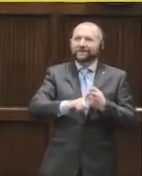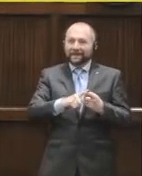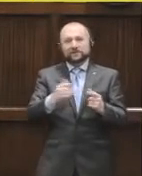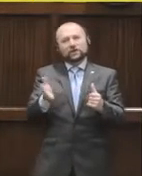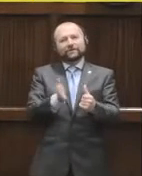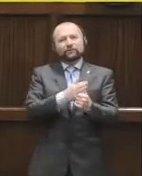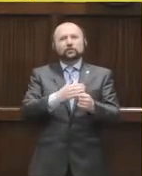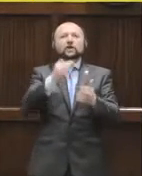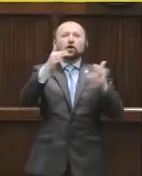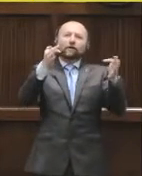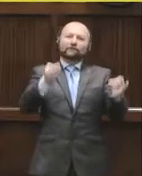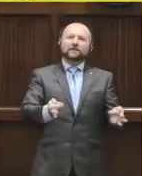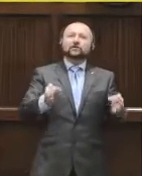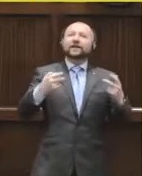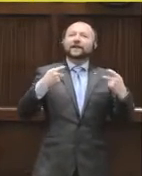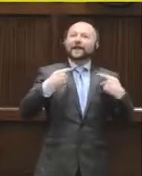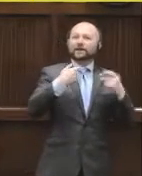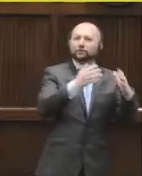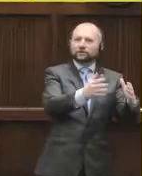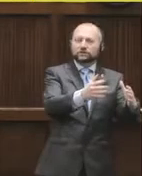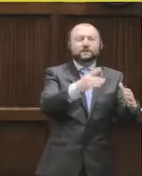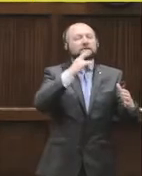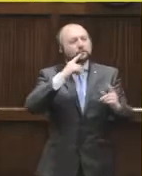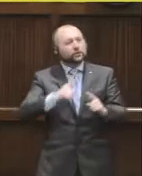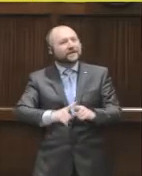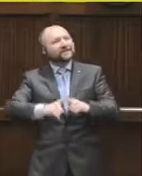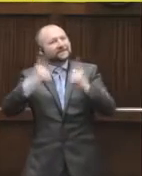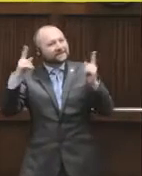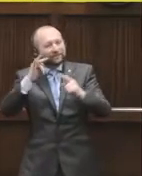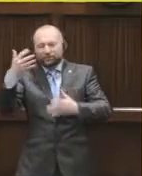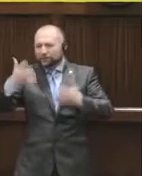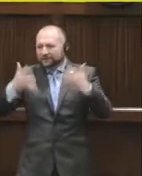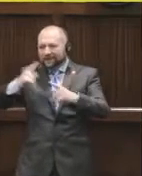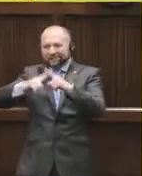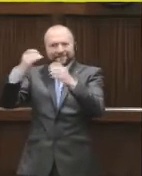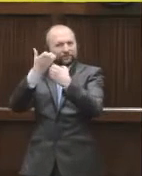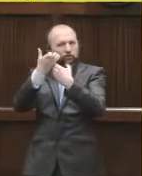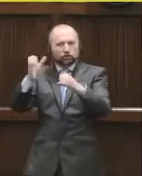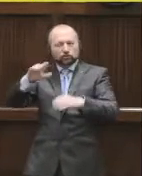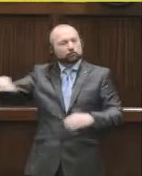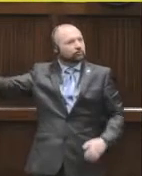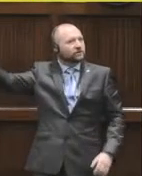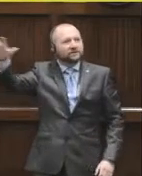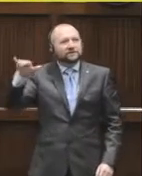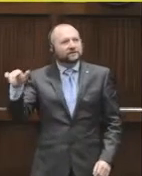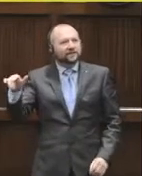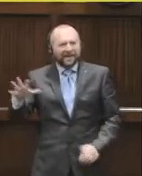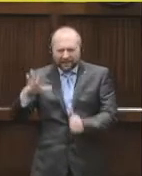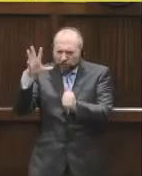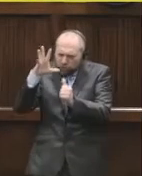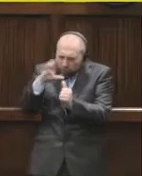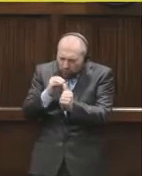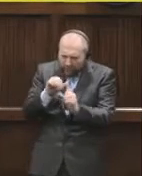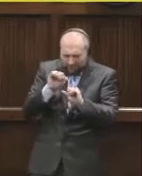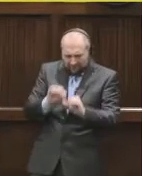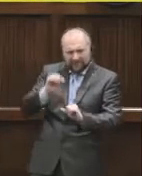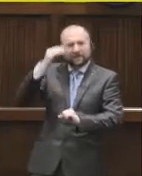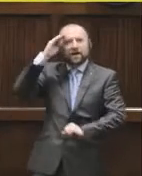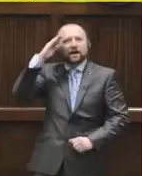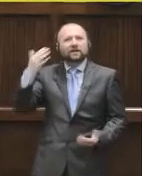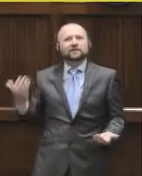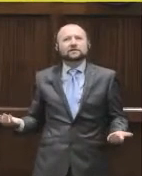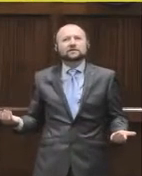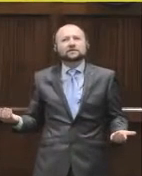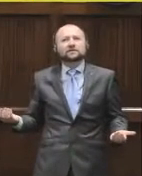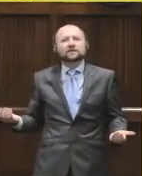language. It differs from sign languages in other countries. It is unique to Ireland.